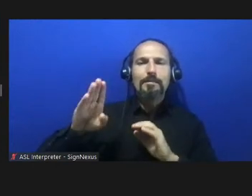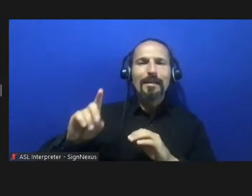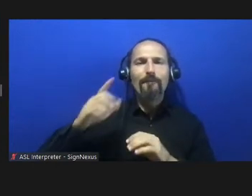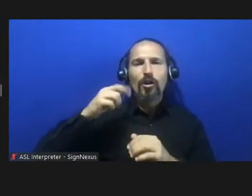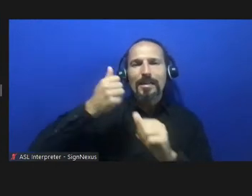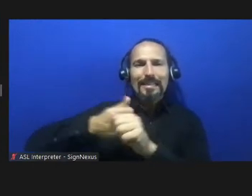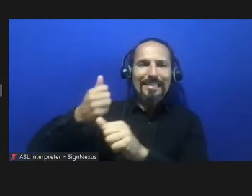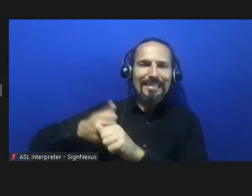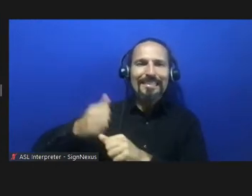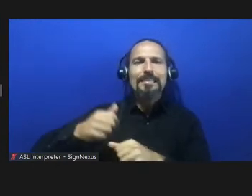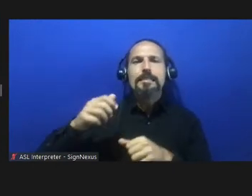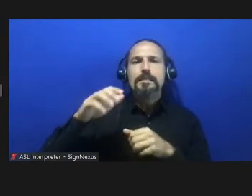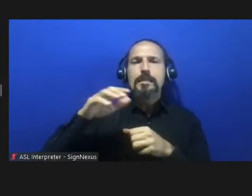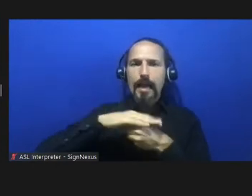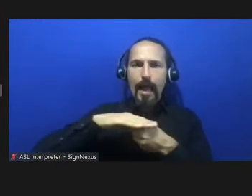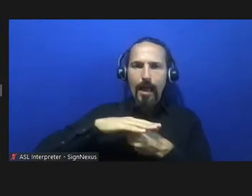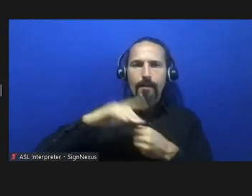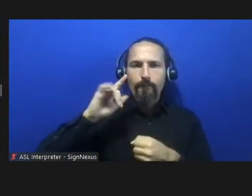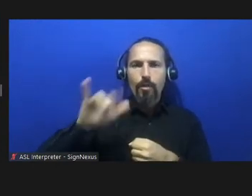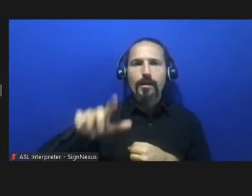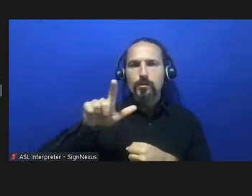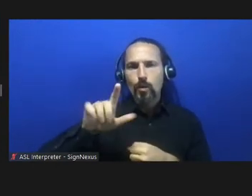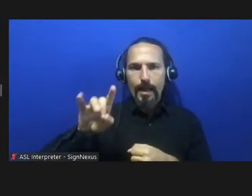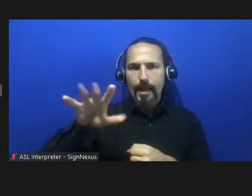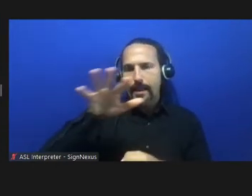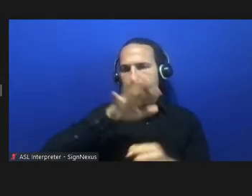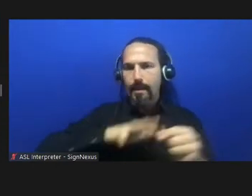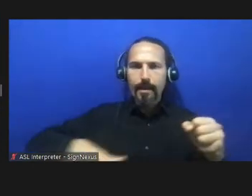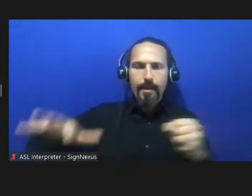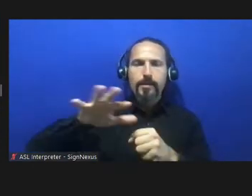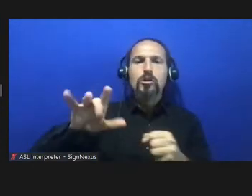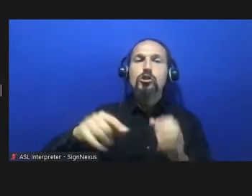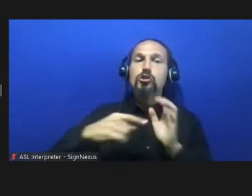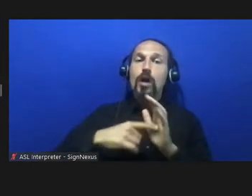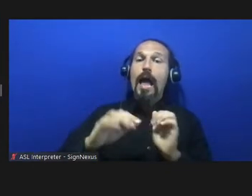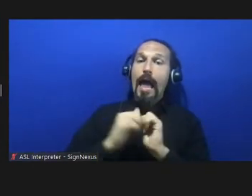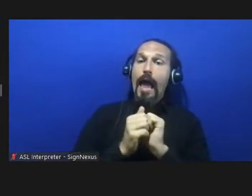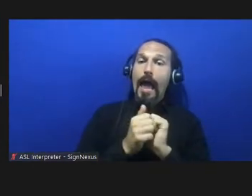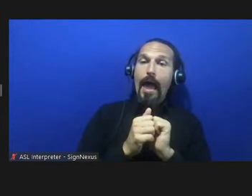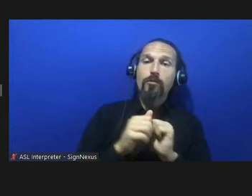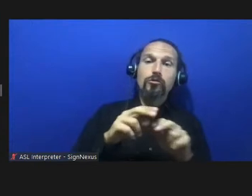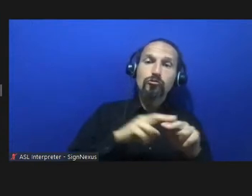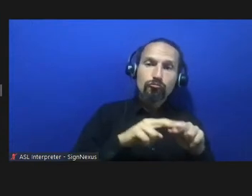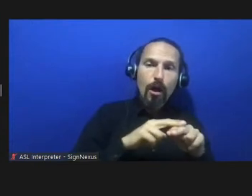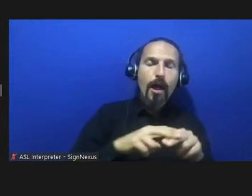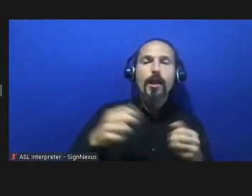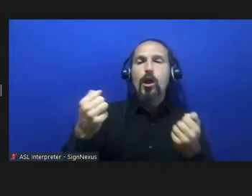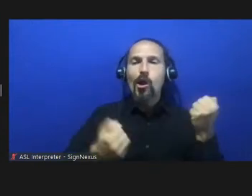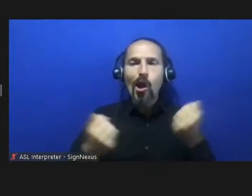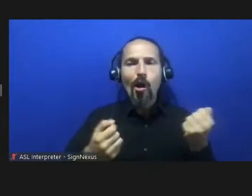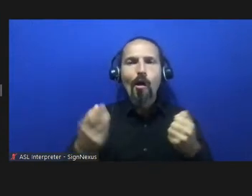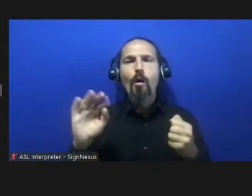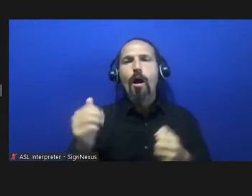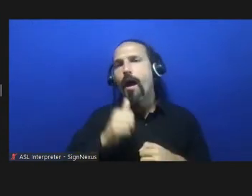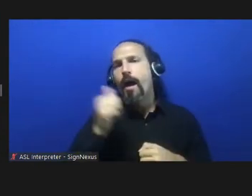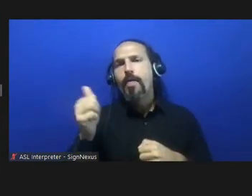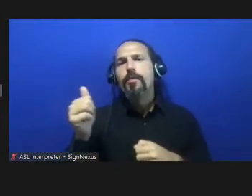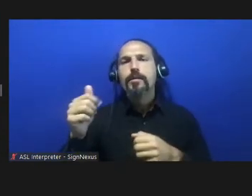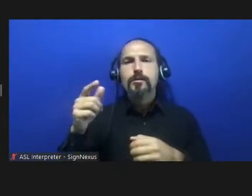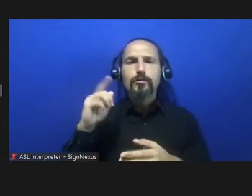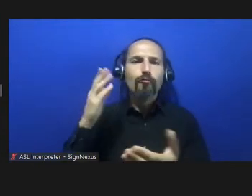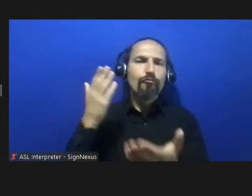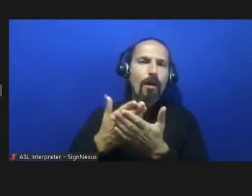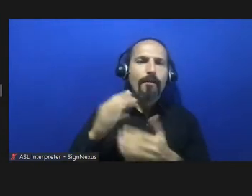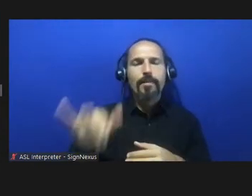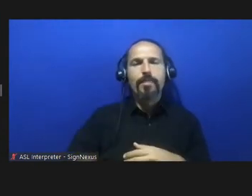28 county region the map also shows how many commute by transit car or some other transportation mode to reach the manhattan central